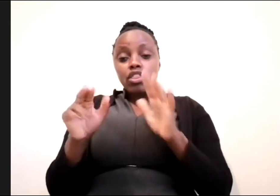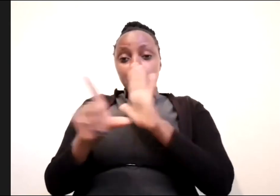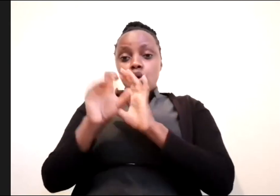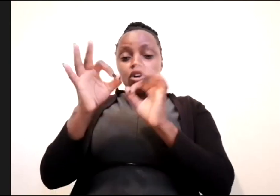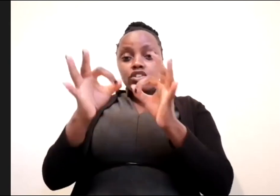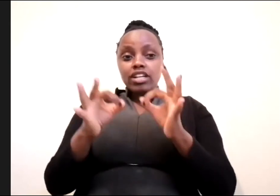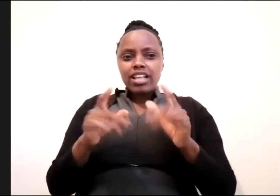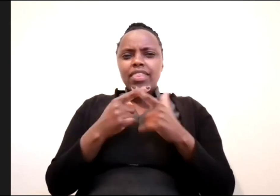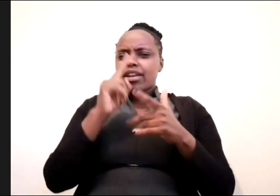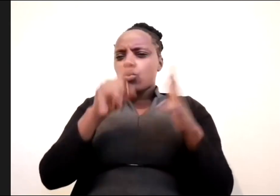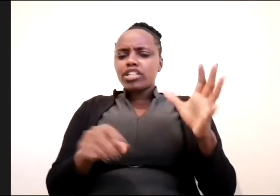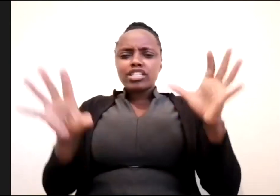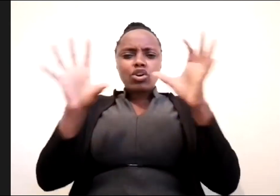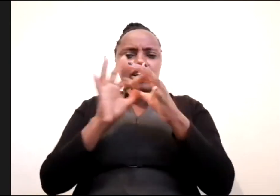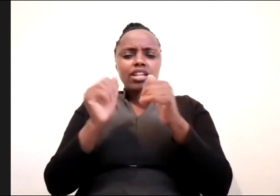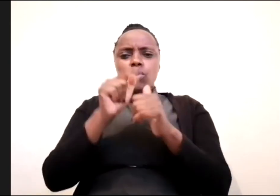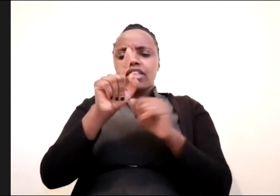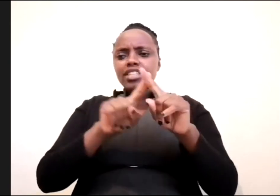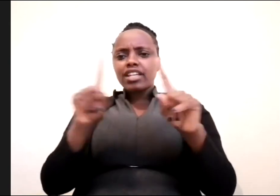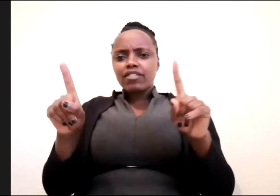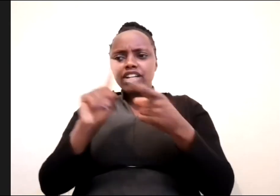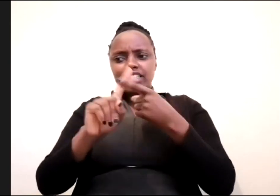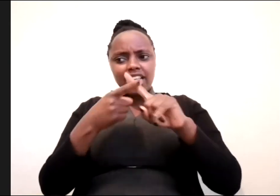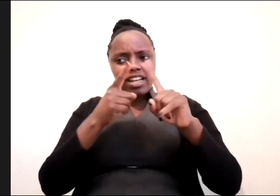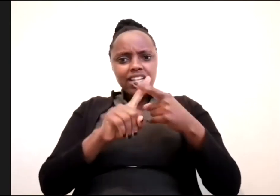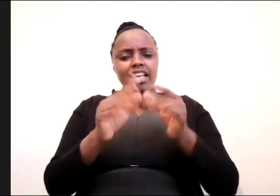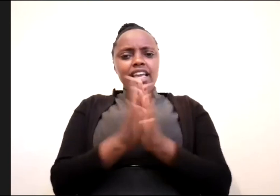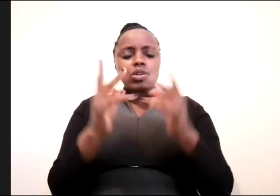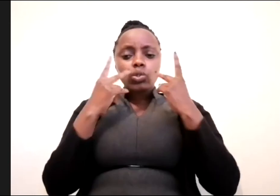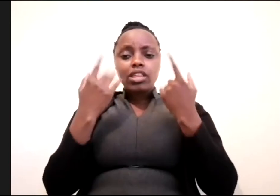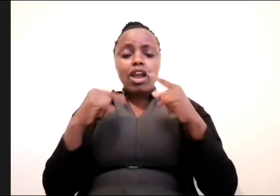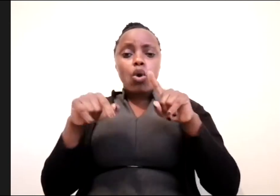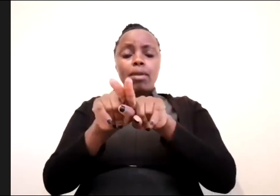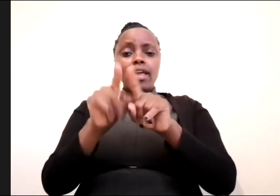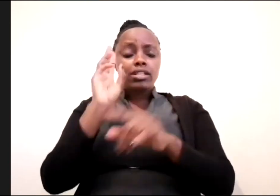it is related to the difference of standards, and it looks like the compliance is going